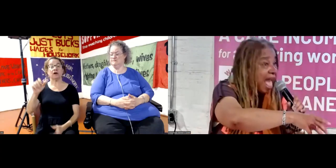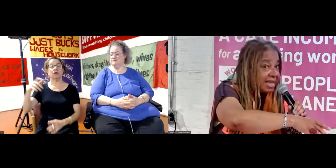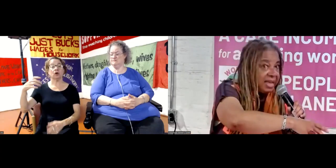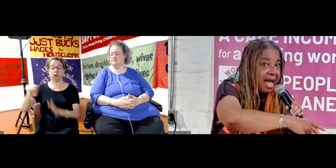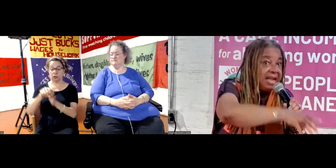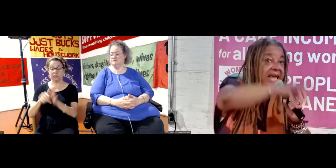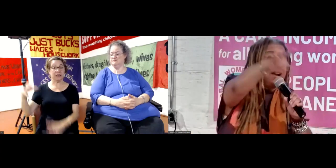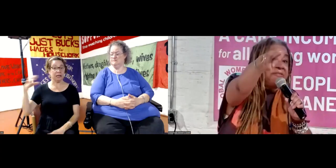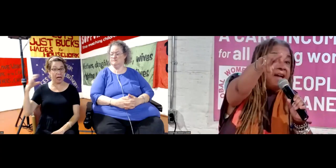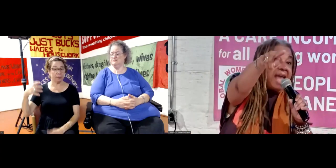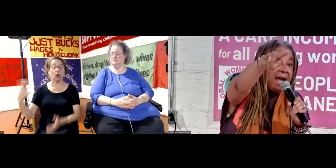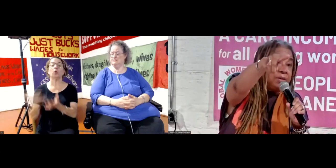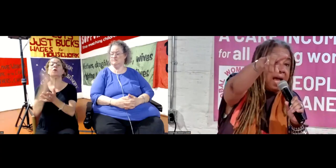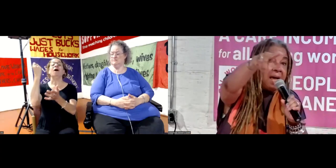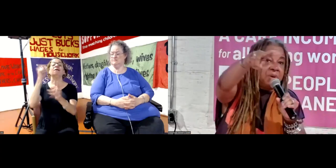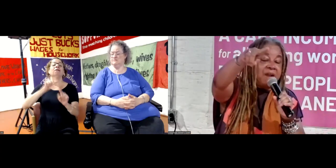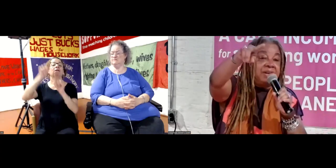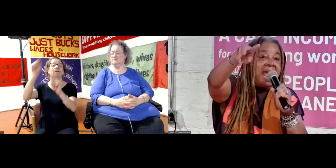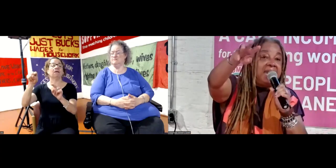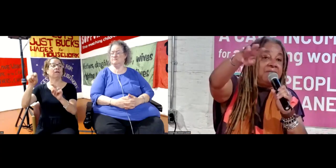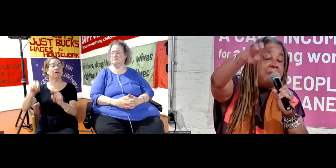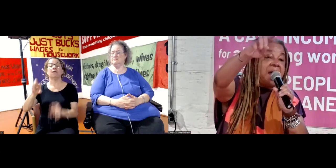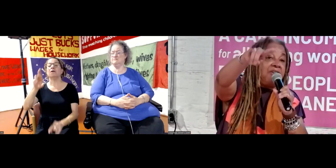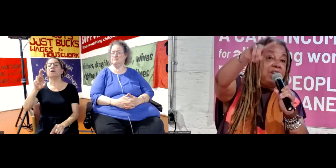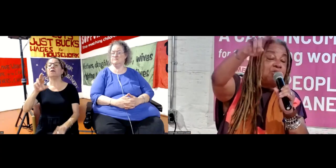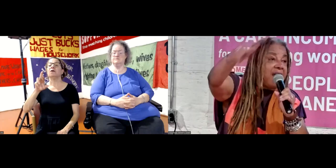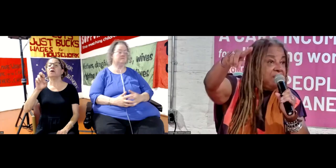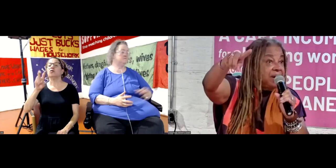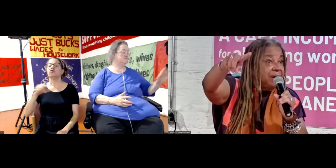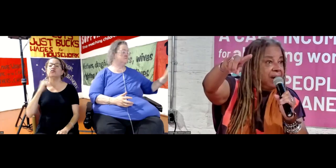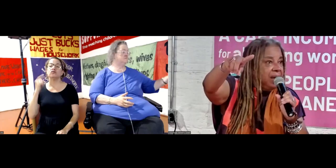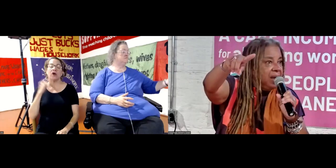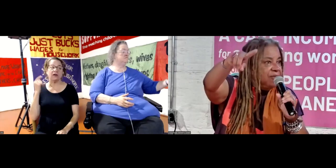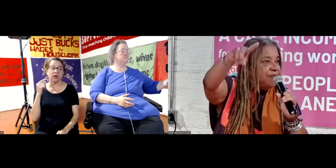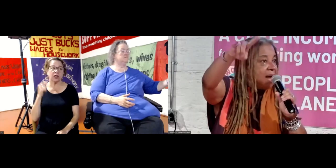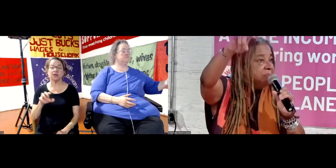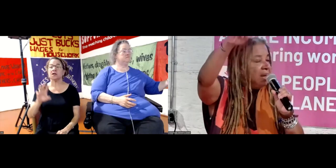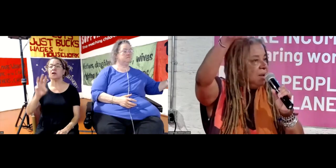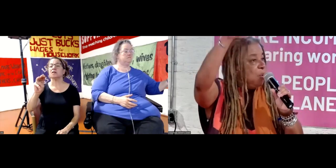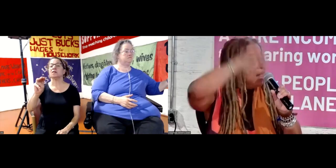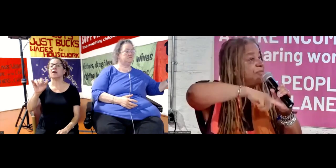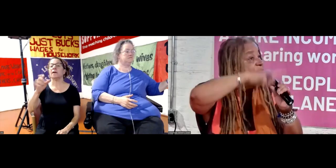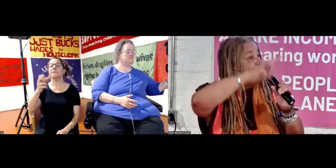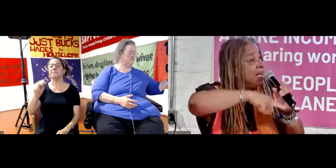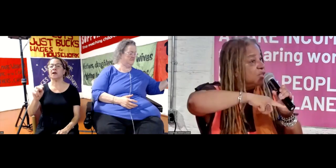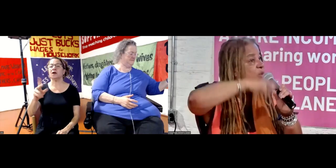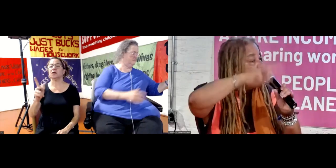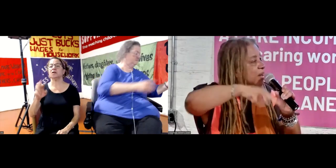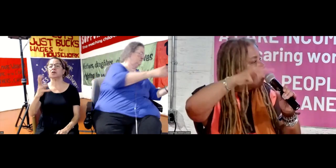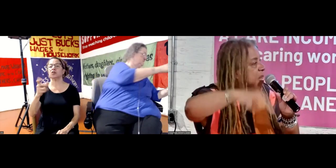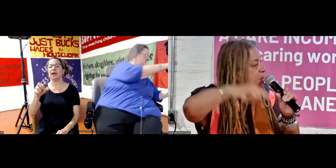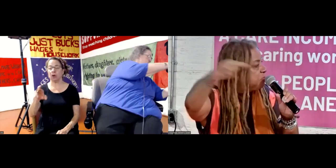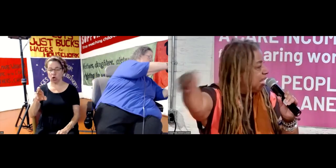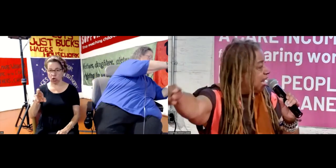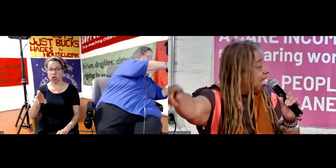won that. I later found out, Reverend Annie, that Marion Kramer from Welfare Rights was one